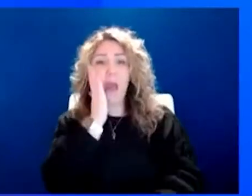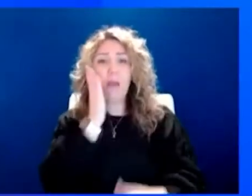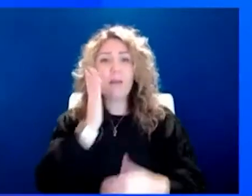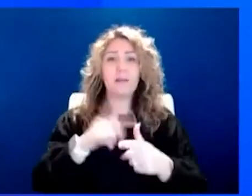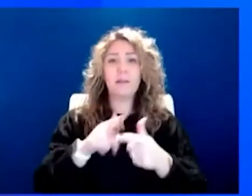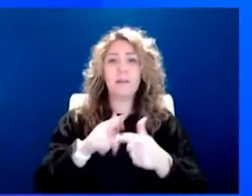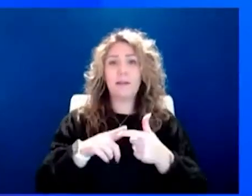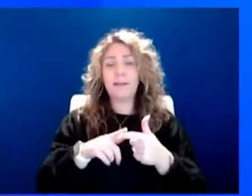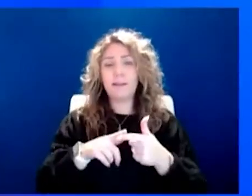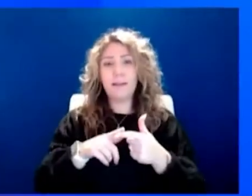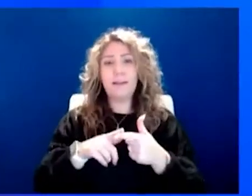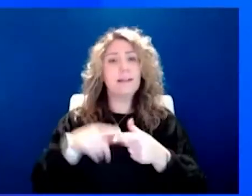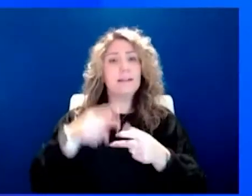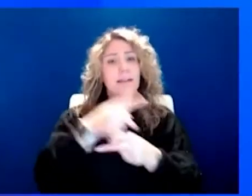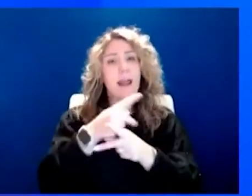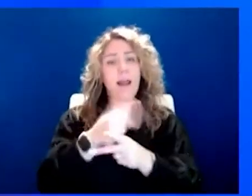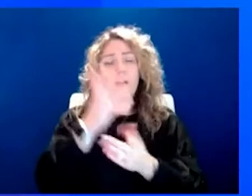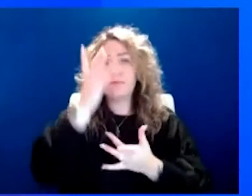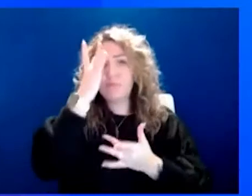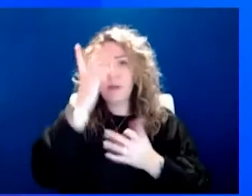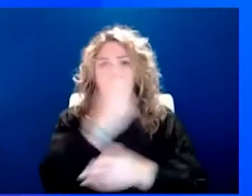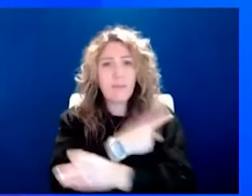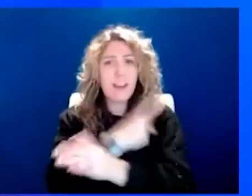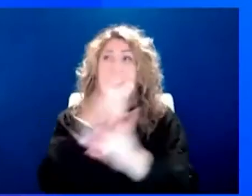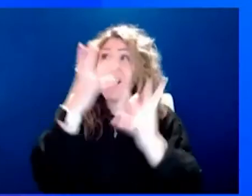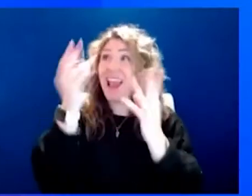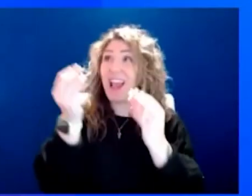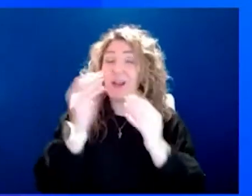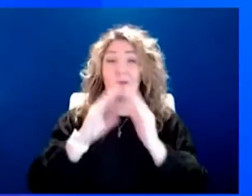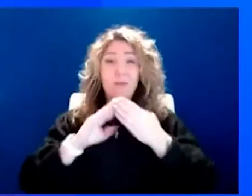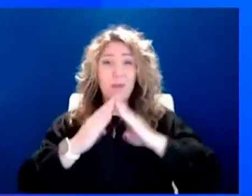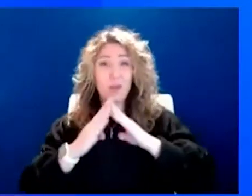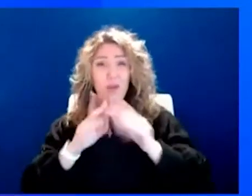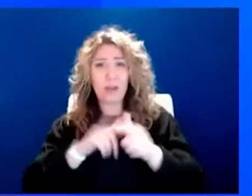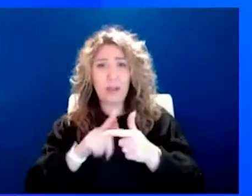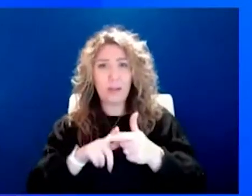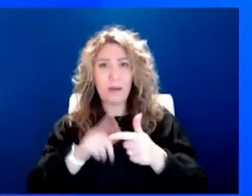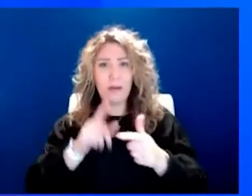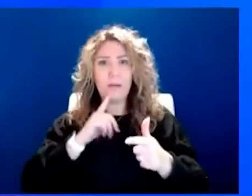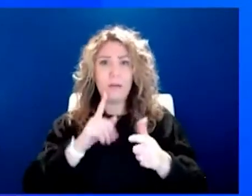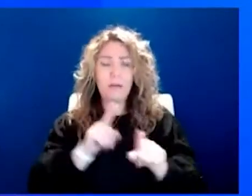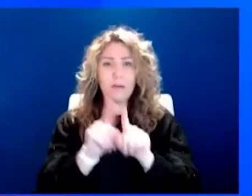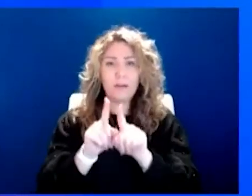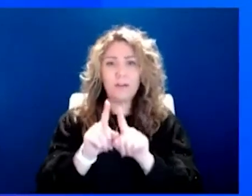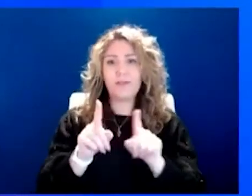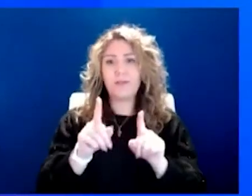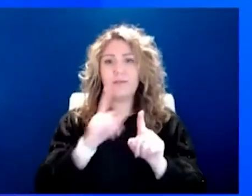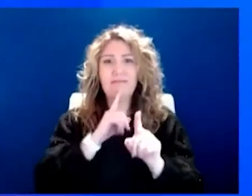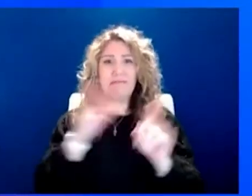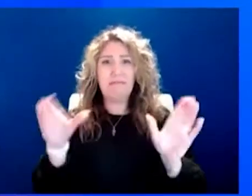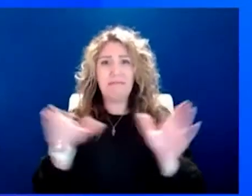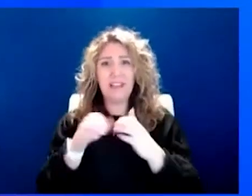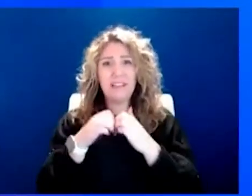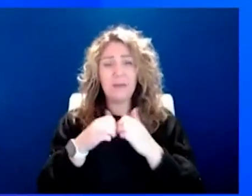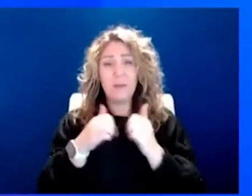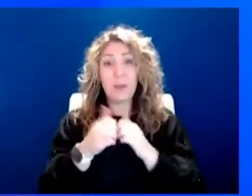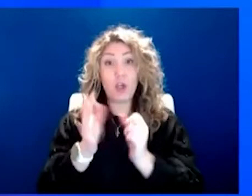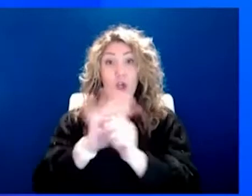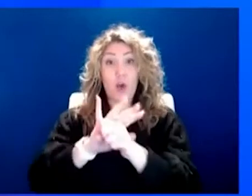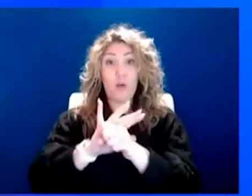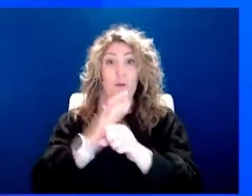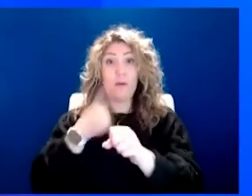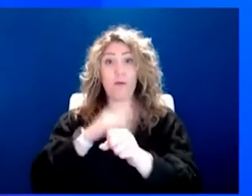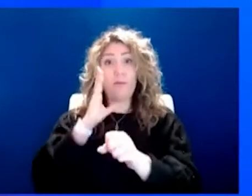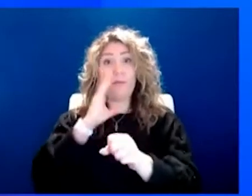sicker patients just in the community, and then also confounded or compounded with COVID, we're going to see